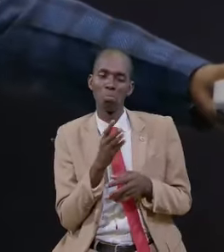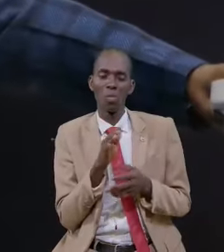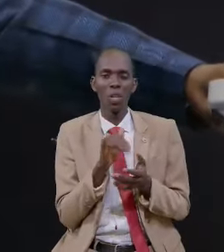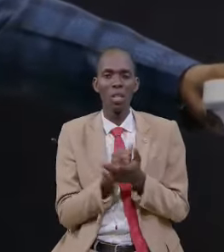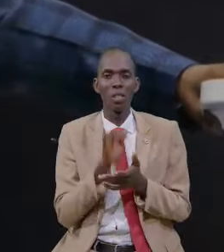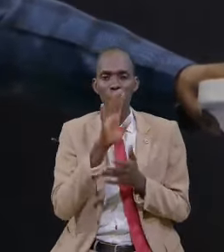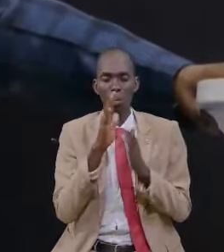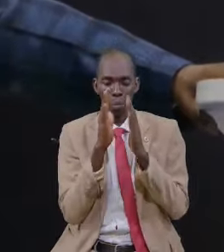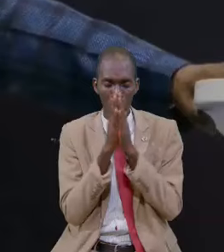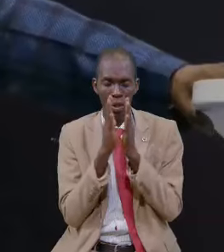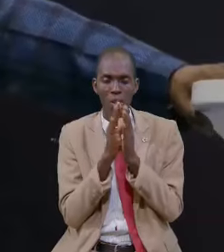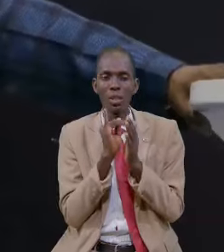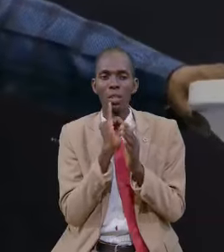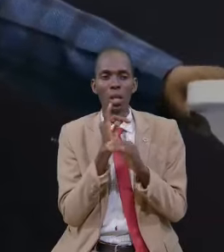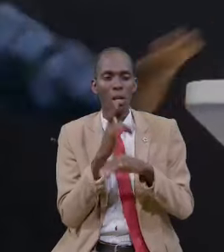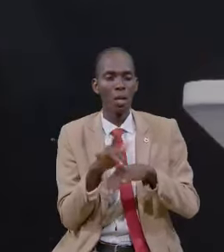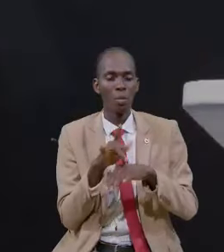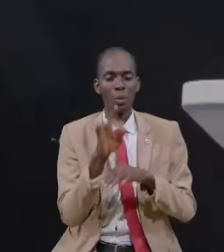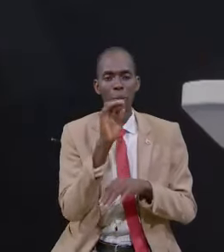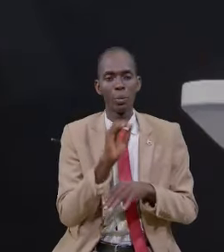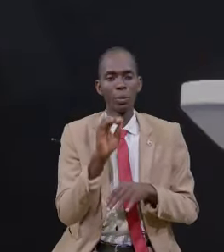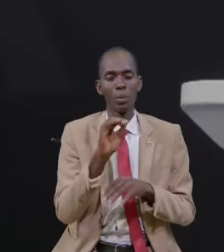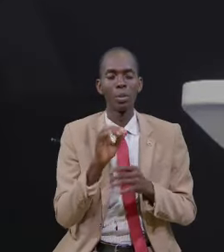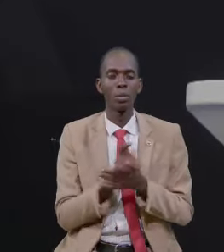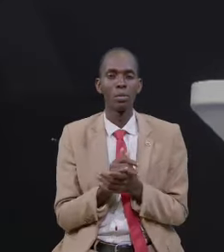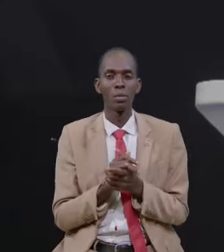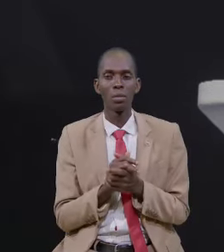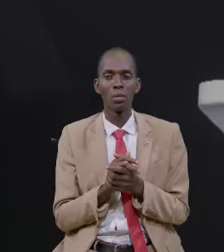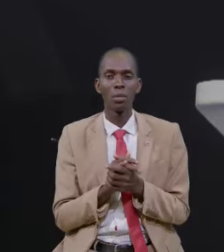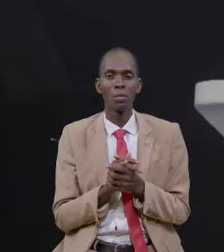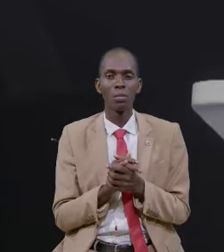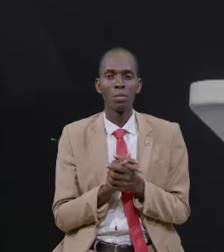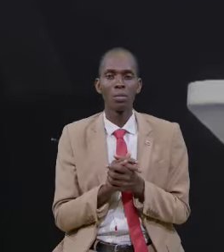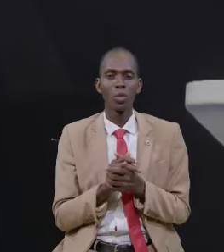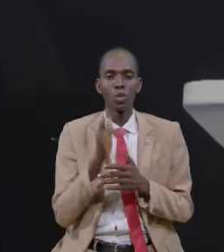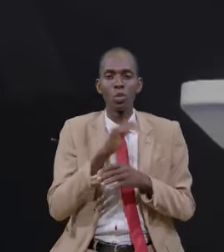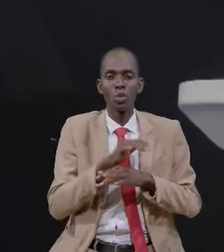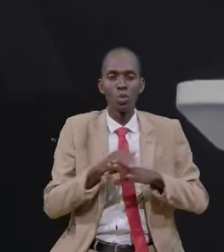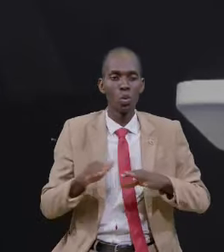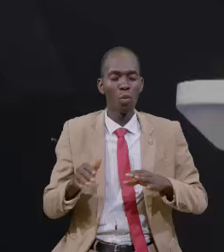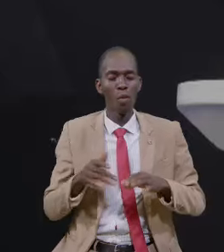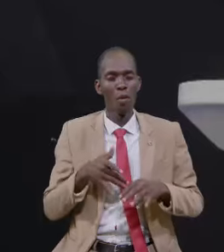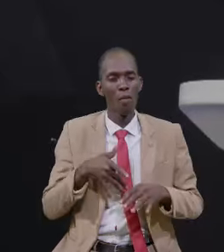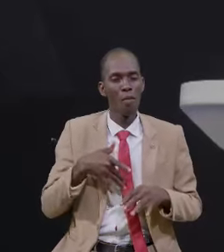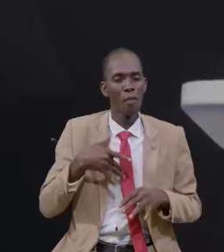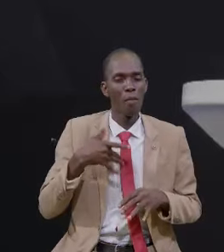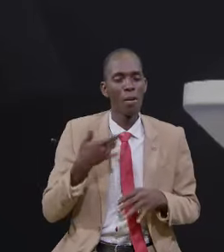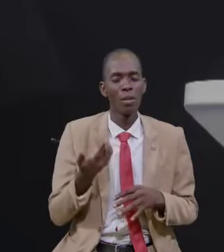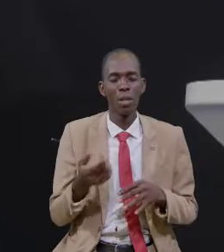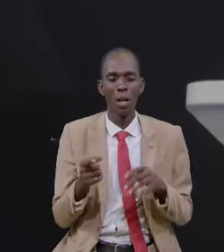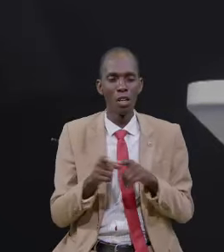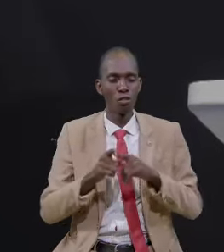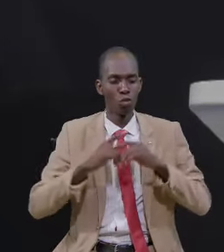is zero. You don't feel what you like to feel. You don't feel as energetic,